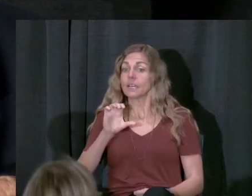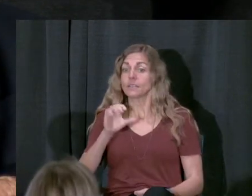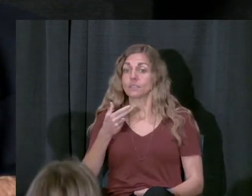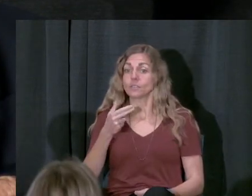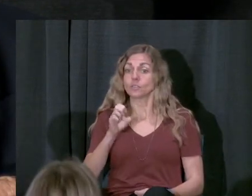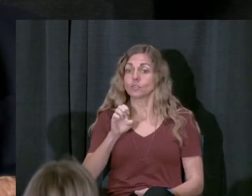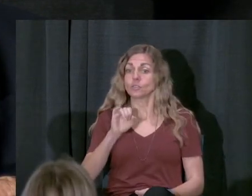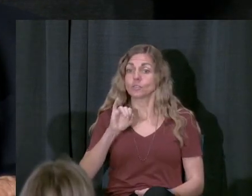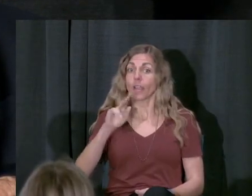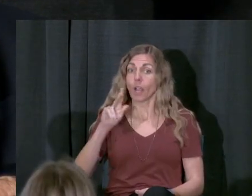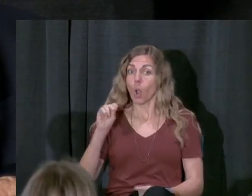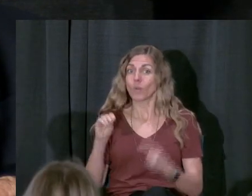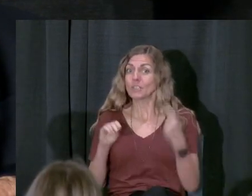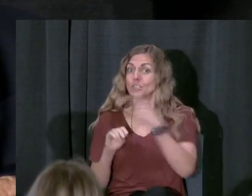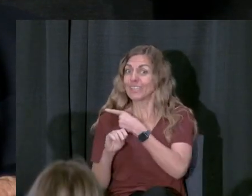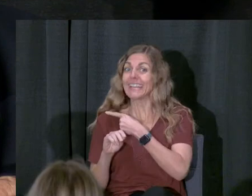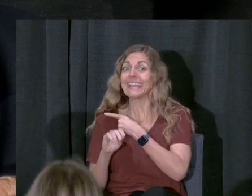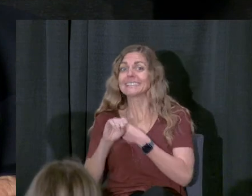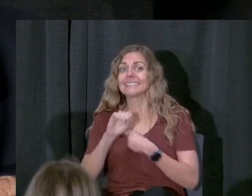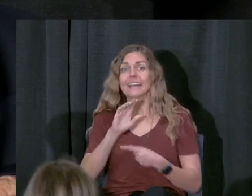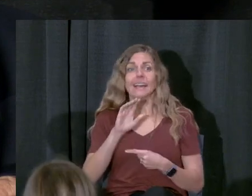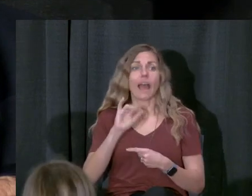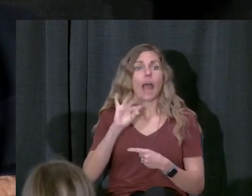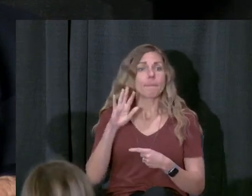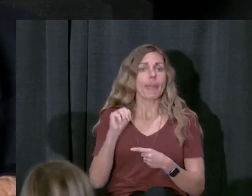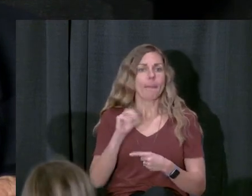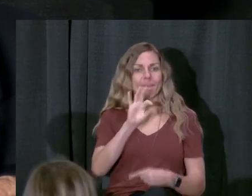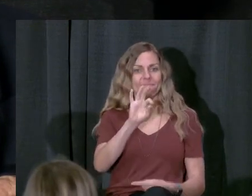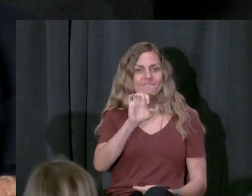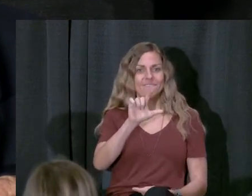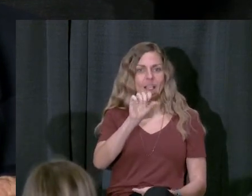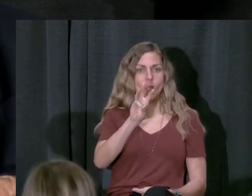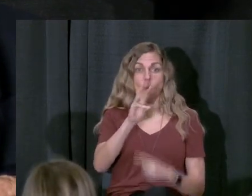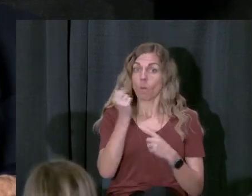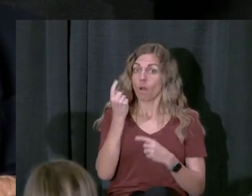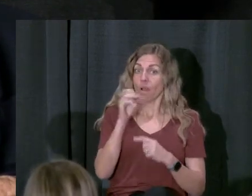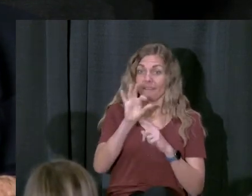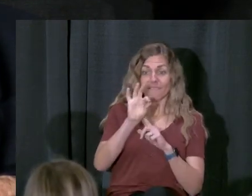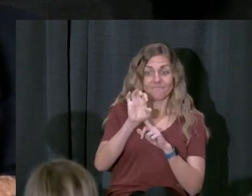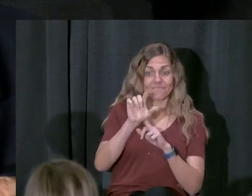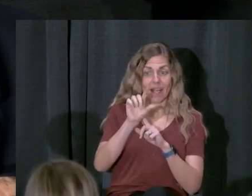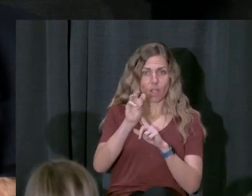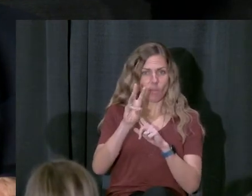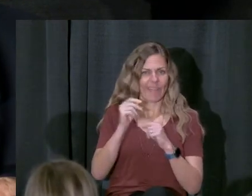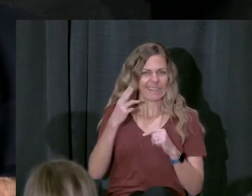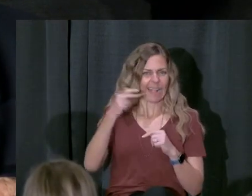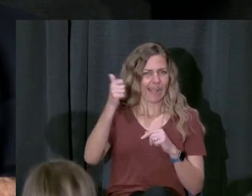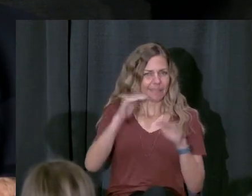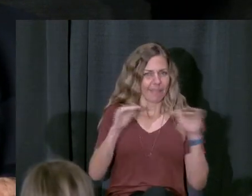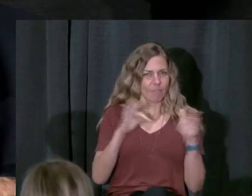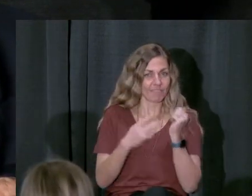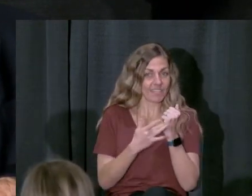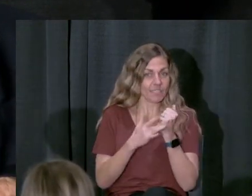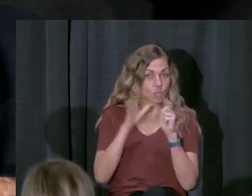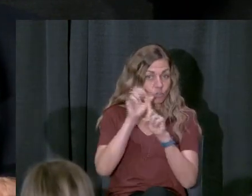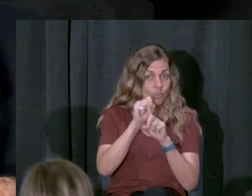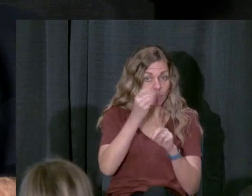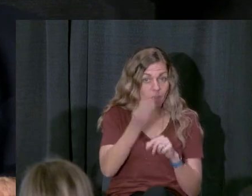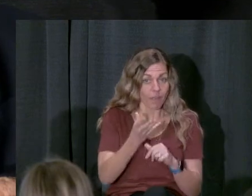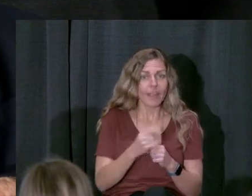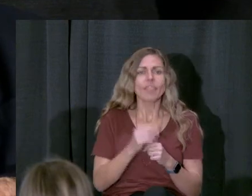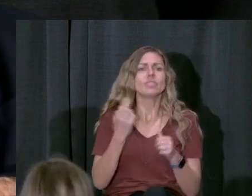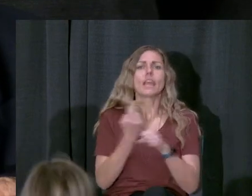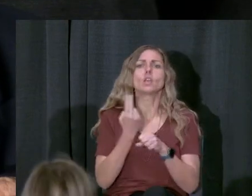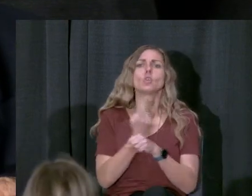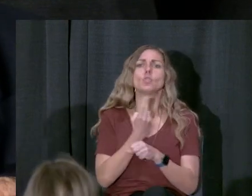IBM fellow, just so you all know in the audience. So an IBM fellow is the highest level of technical achievement you can get. I mean, they use the term